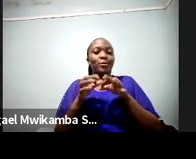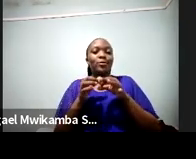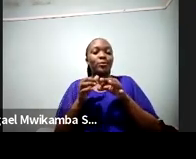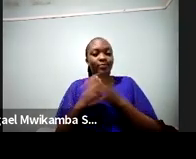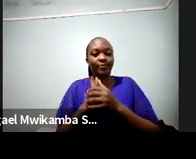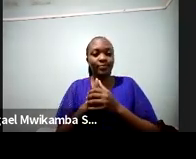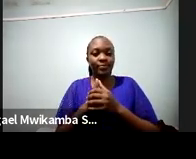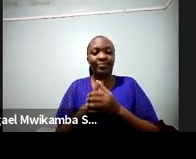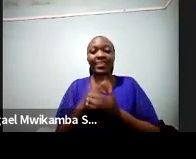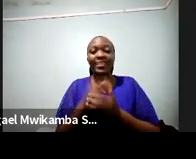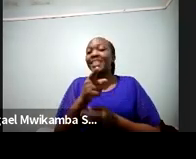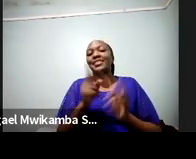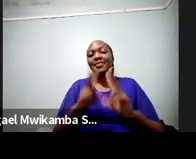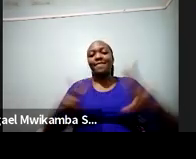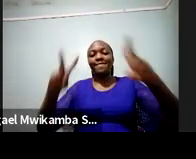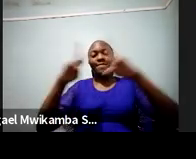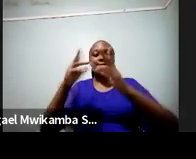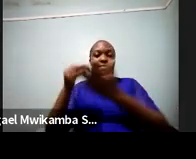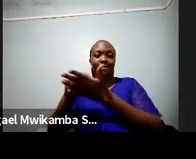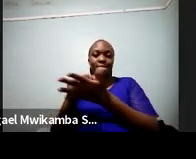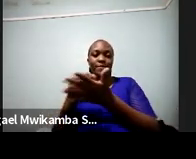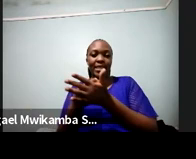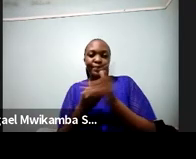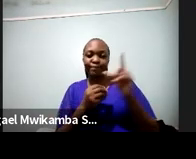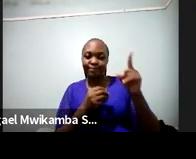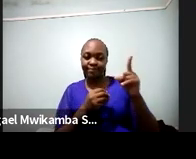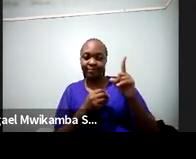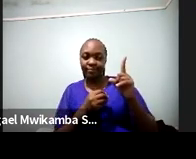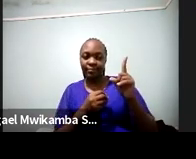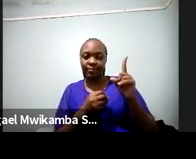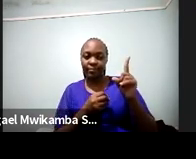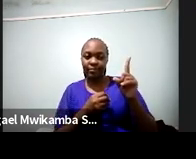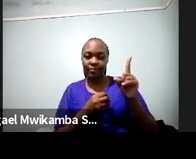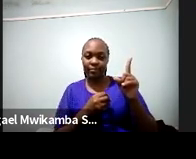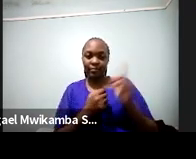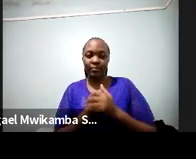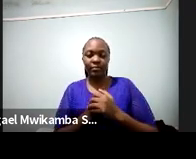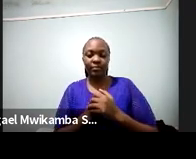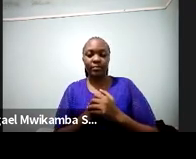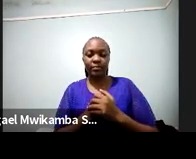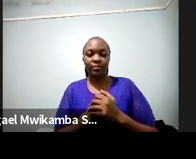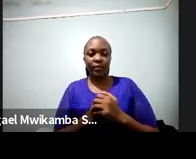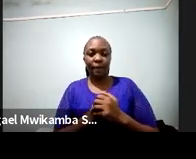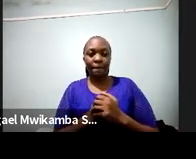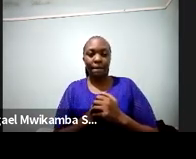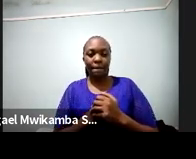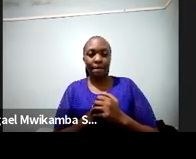the prudent management of resources is actually the other word for, is synonymous to value for